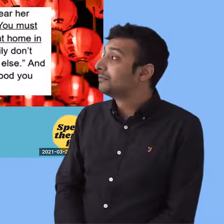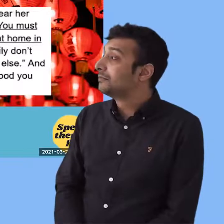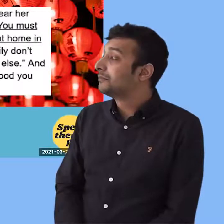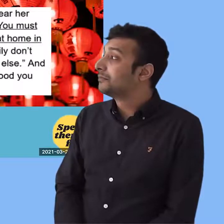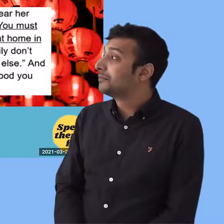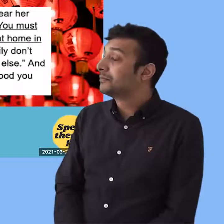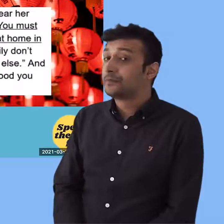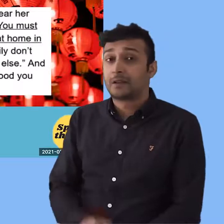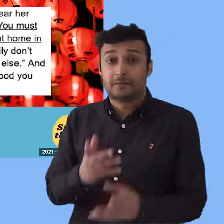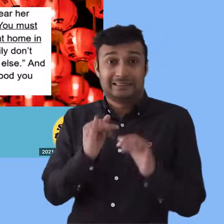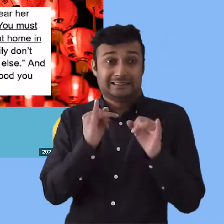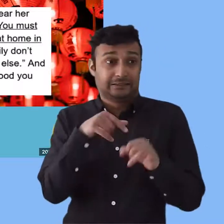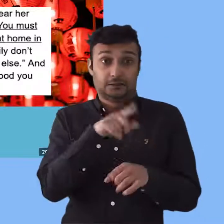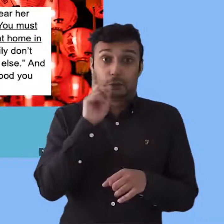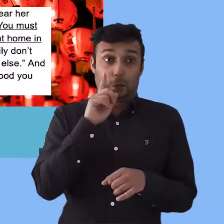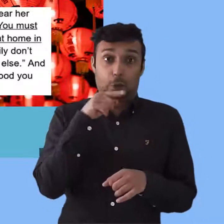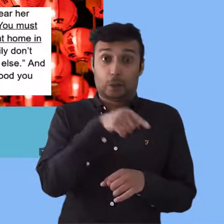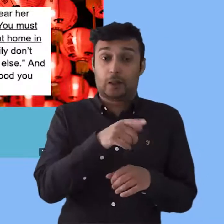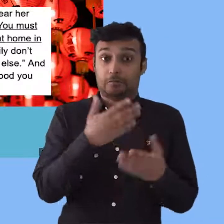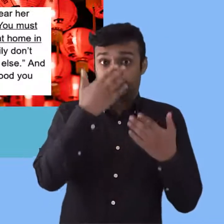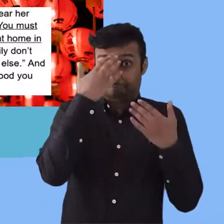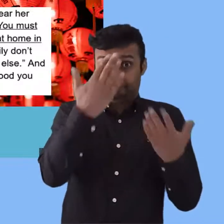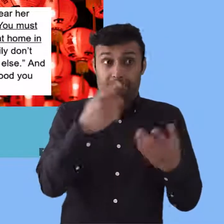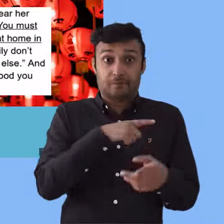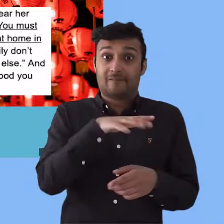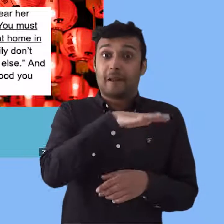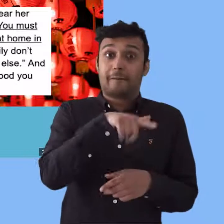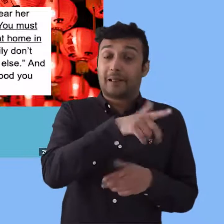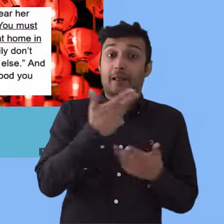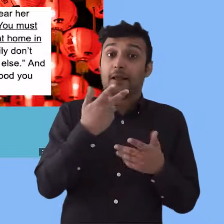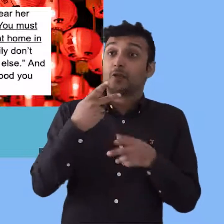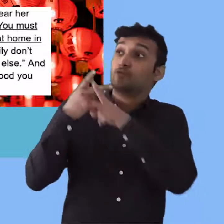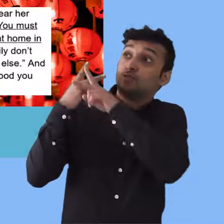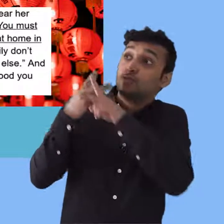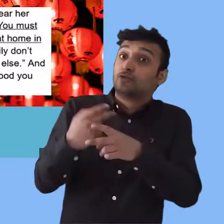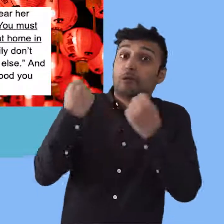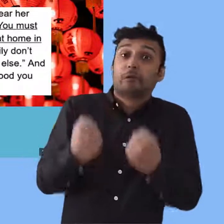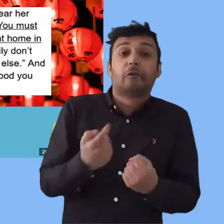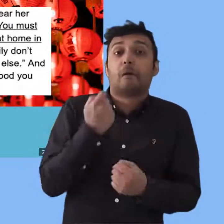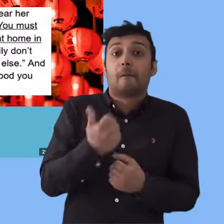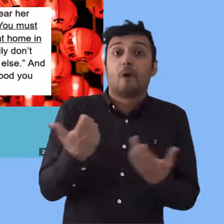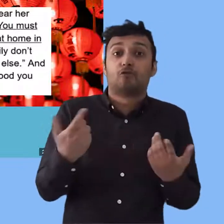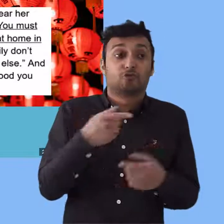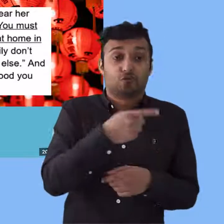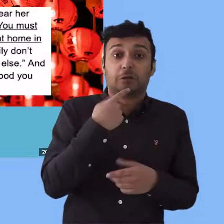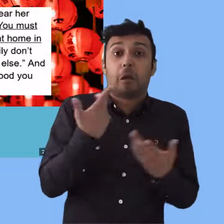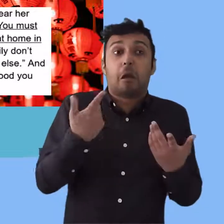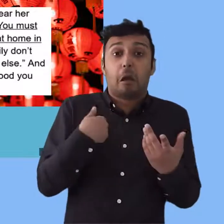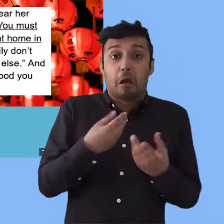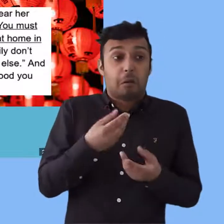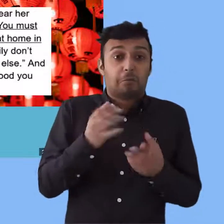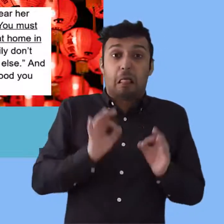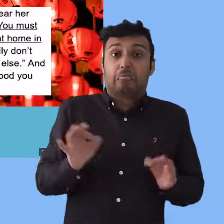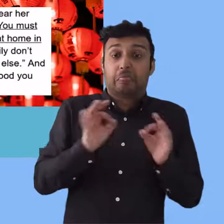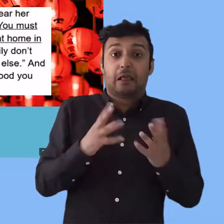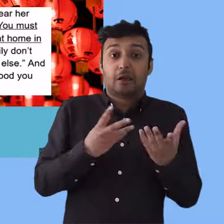girl didn't know a thing about it, as her family don't practice traditions much. And she said, We do nothing, just eat and nothing else.